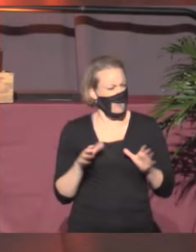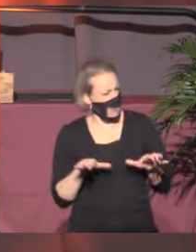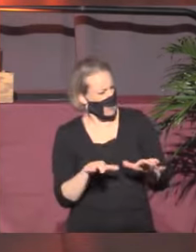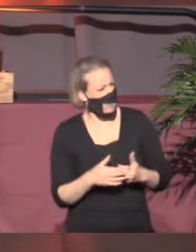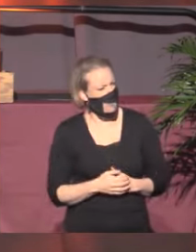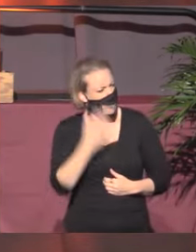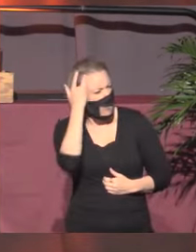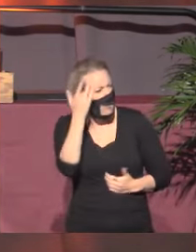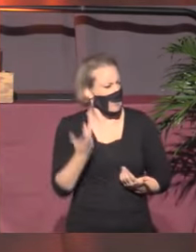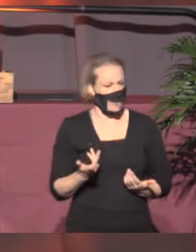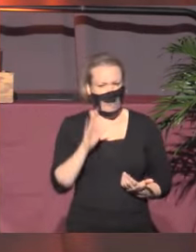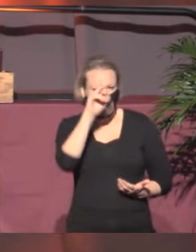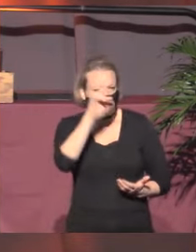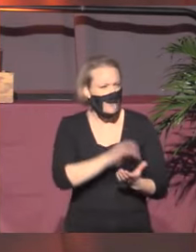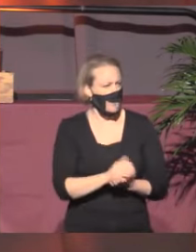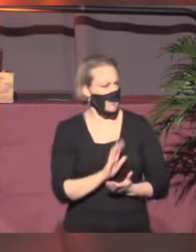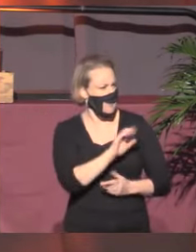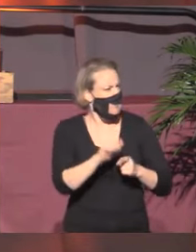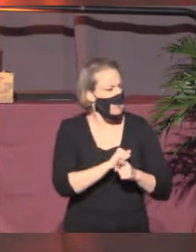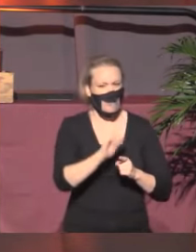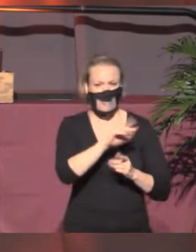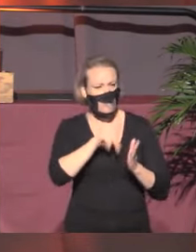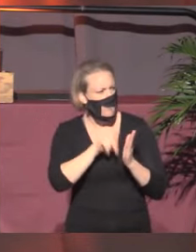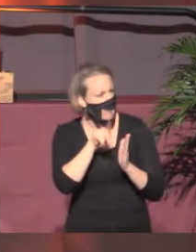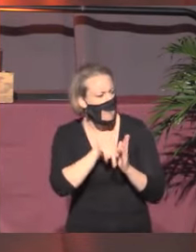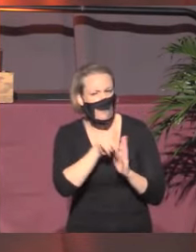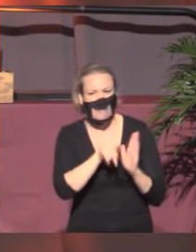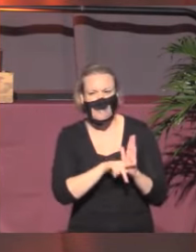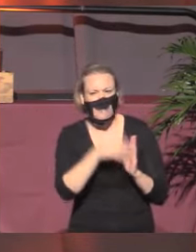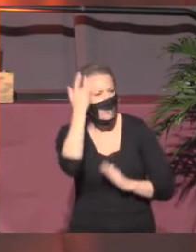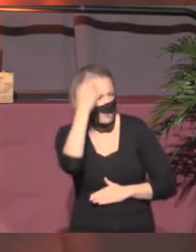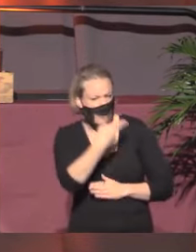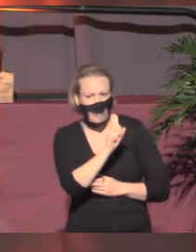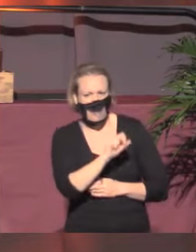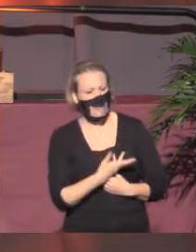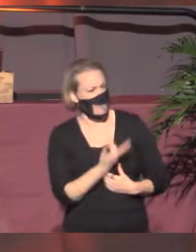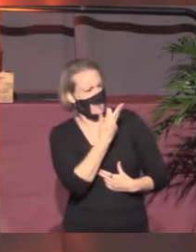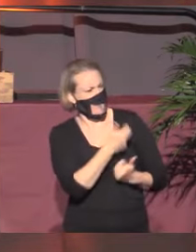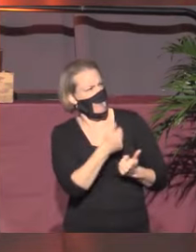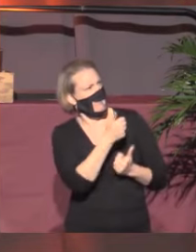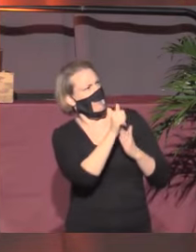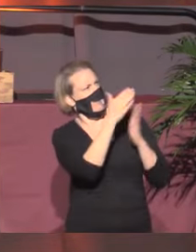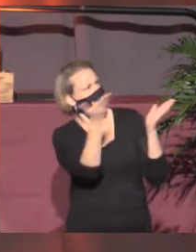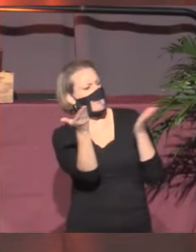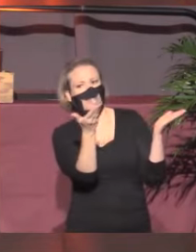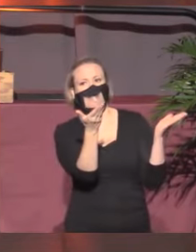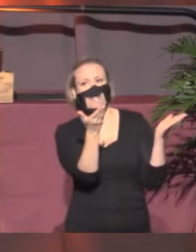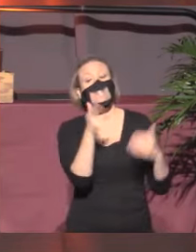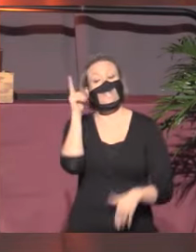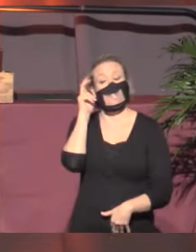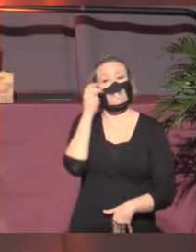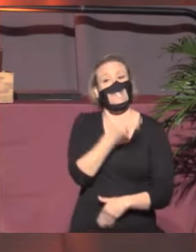policies, and practices. We did not always agree, but we heard you. We hired a vice